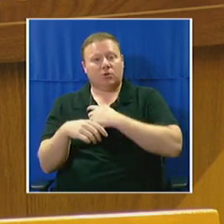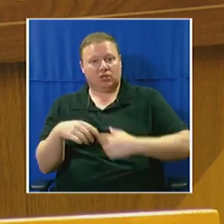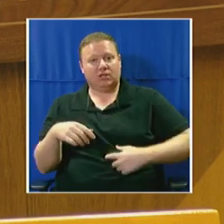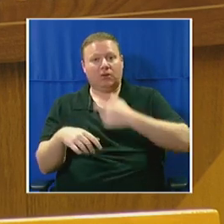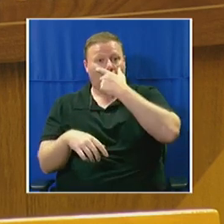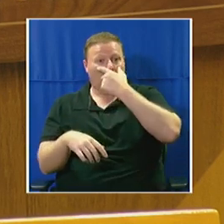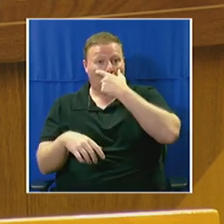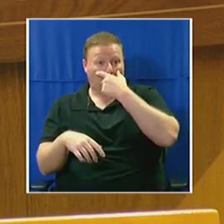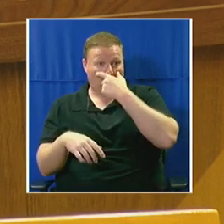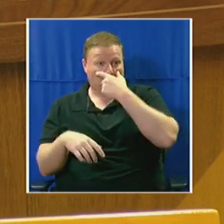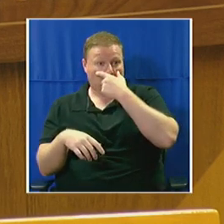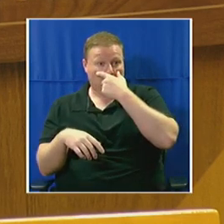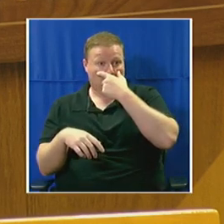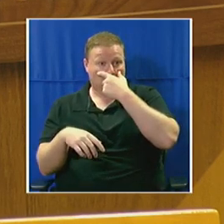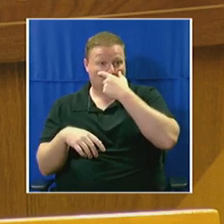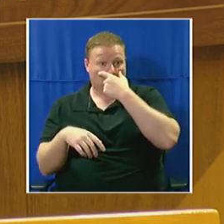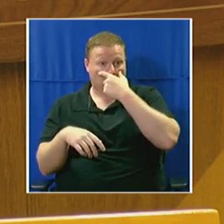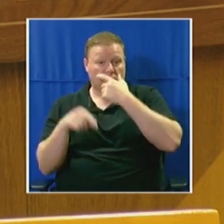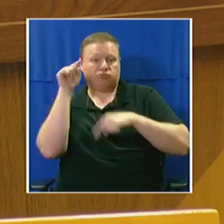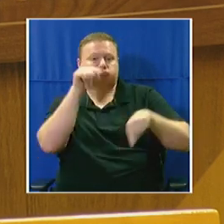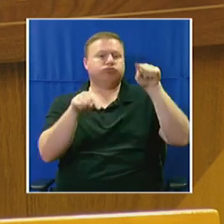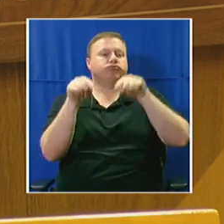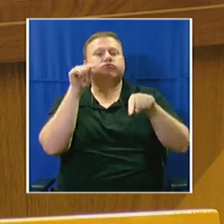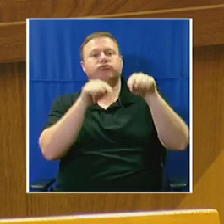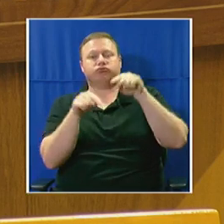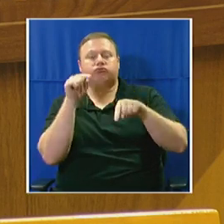Duty bound to restore to